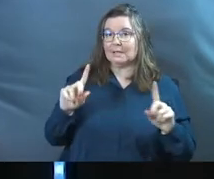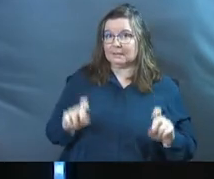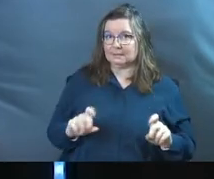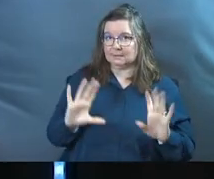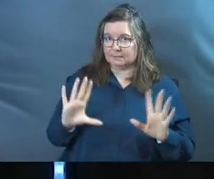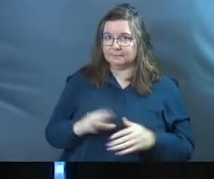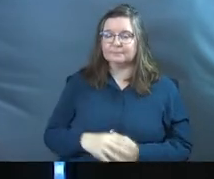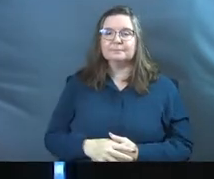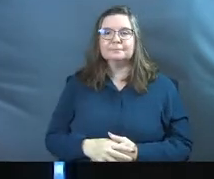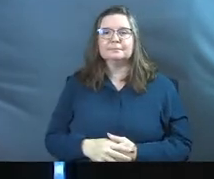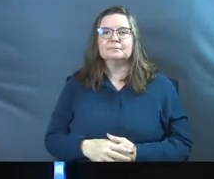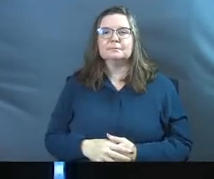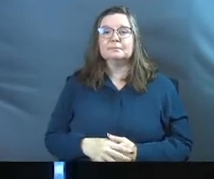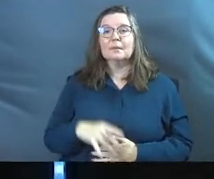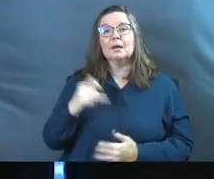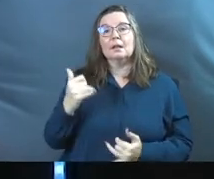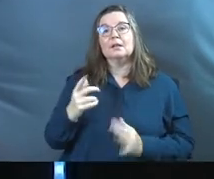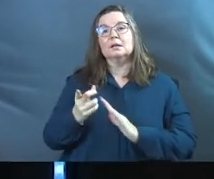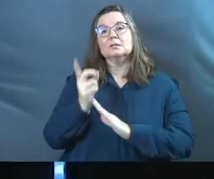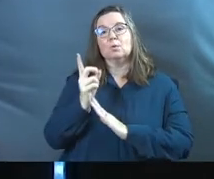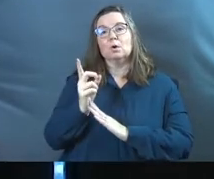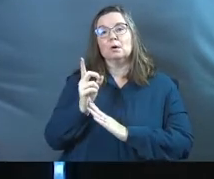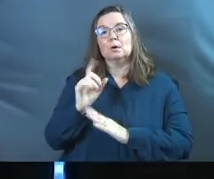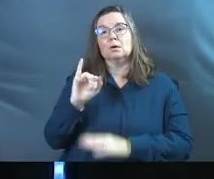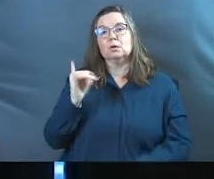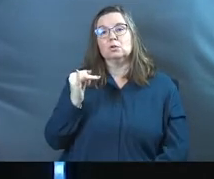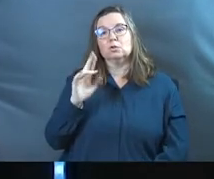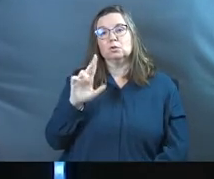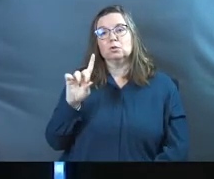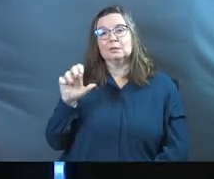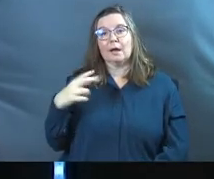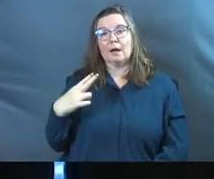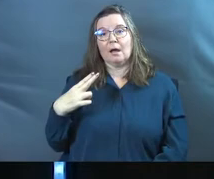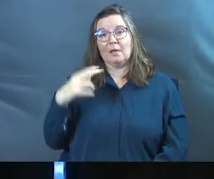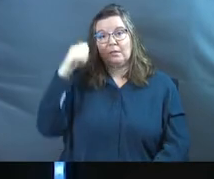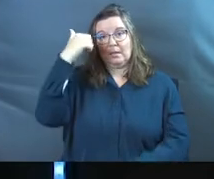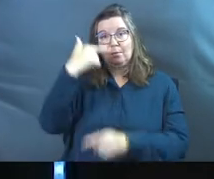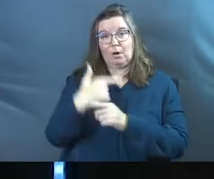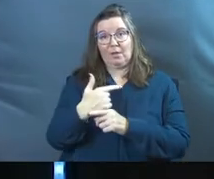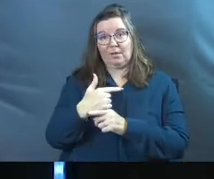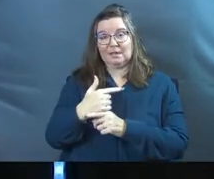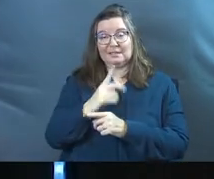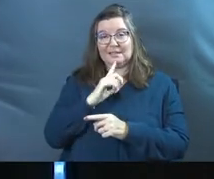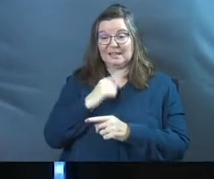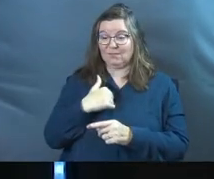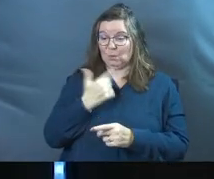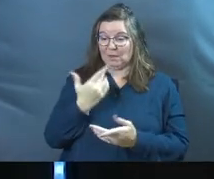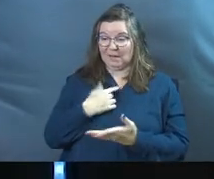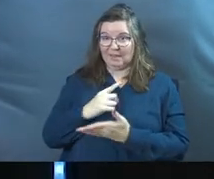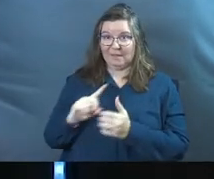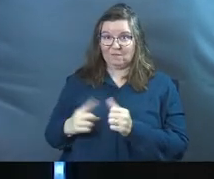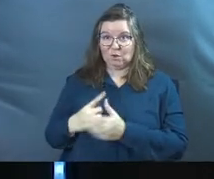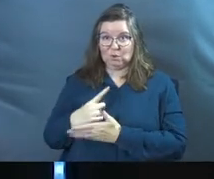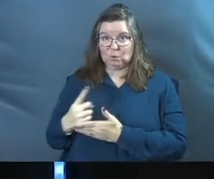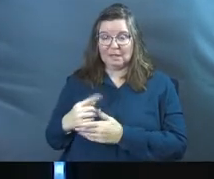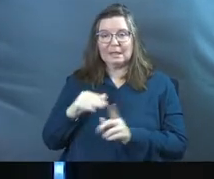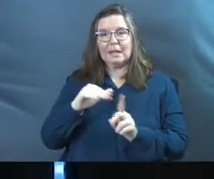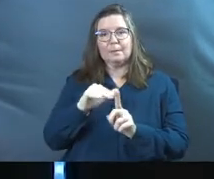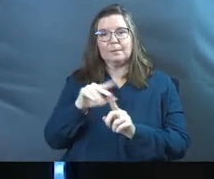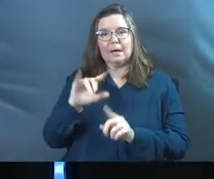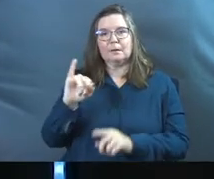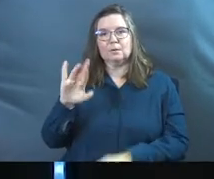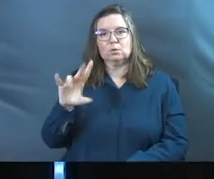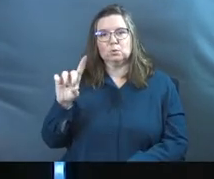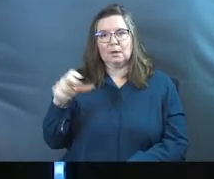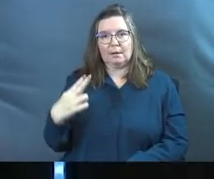test. In this moment, Judah is about to speak. If you weren't here week one, let me just remind you